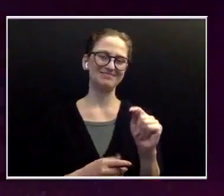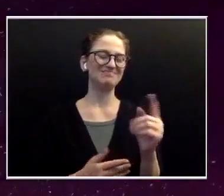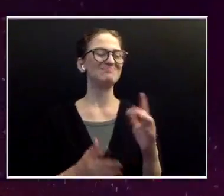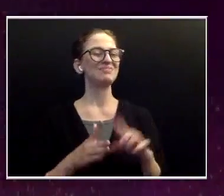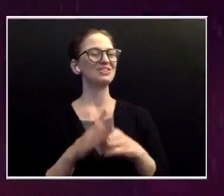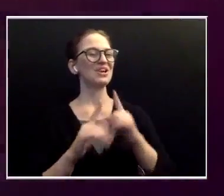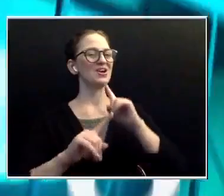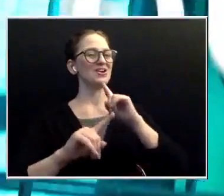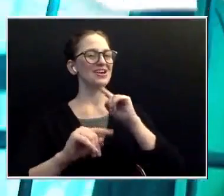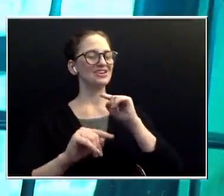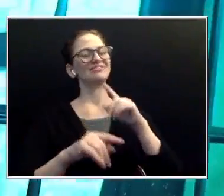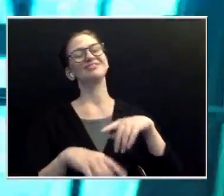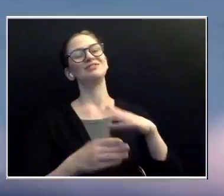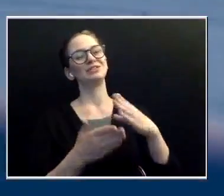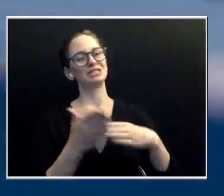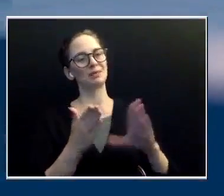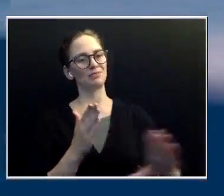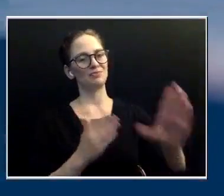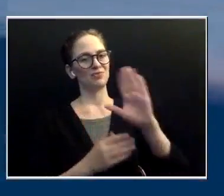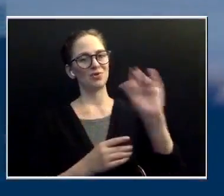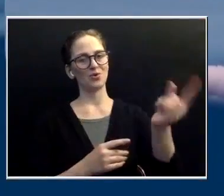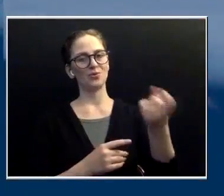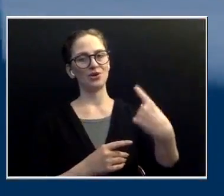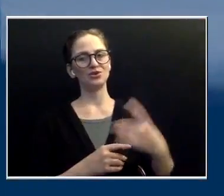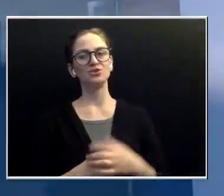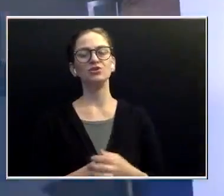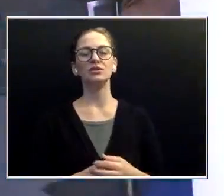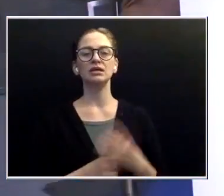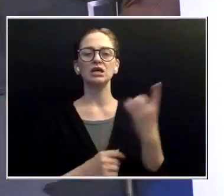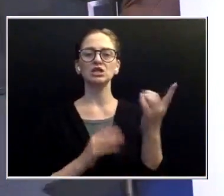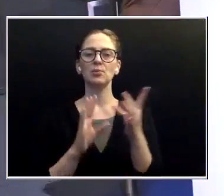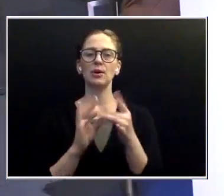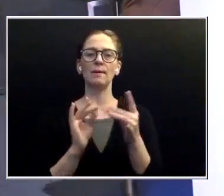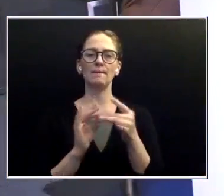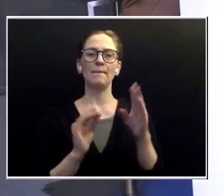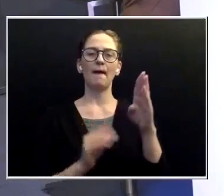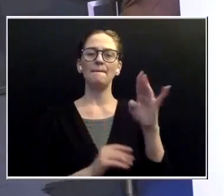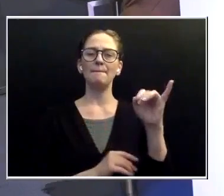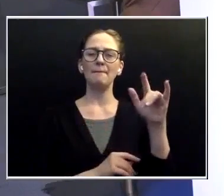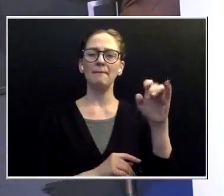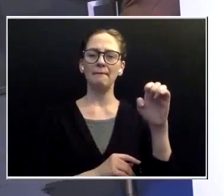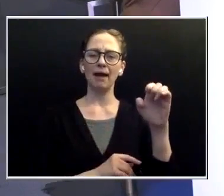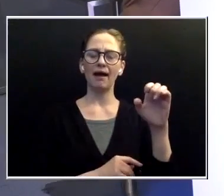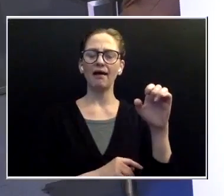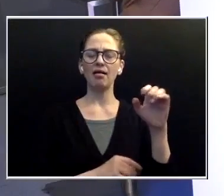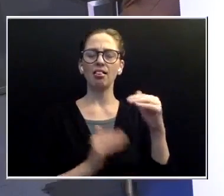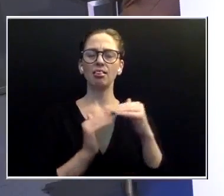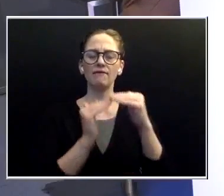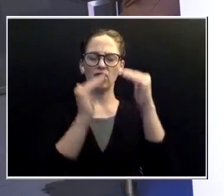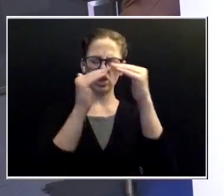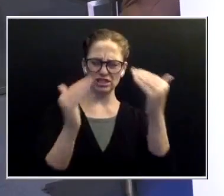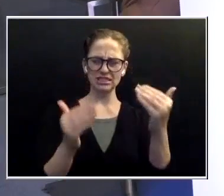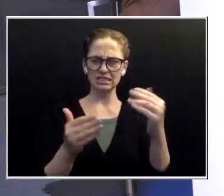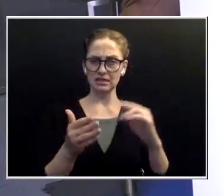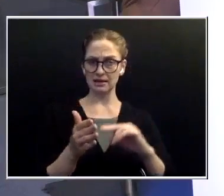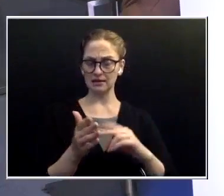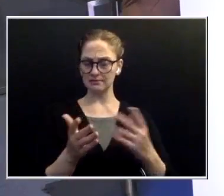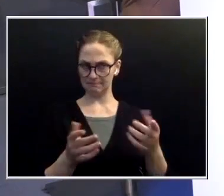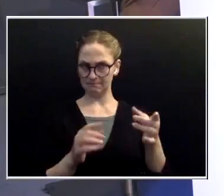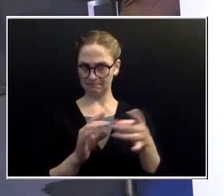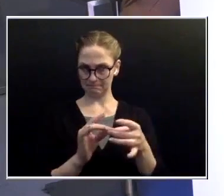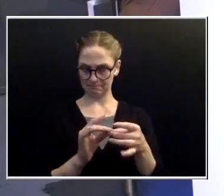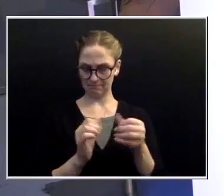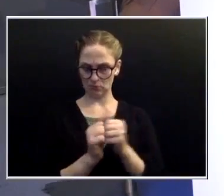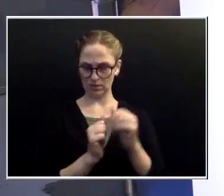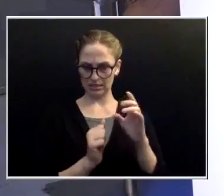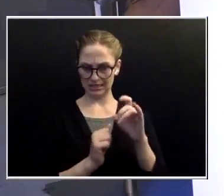Jeremy wants to know, there was a comment about the bile levels with C. diff. Would having your gallbladder removed affect the severity or anything with C.